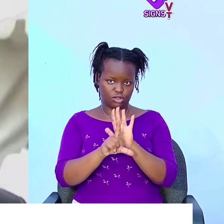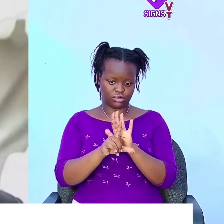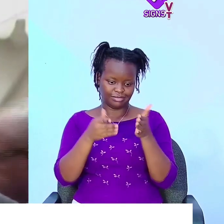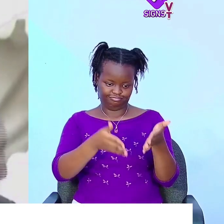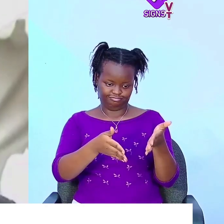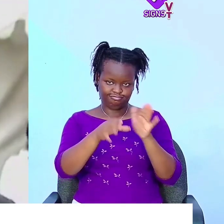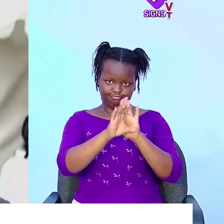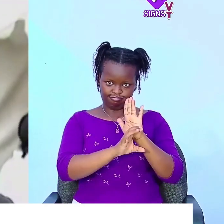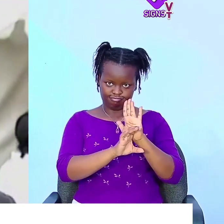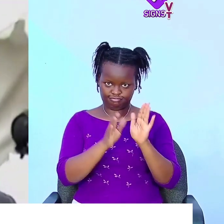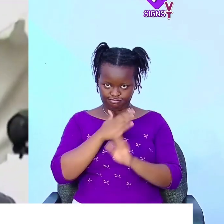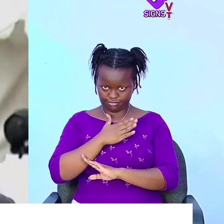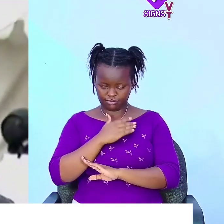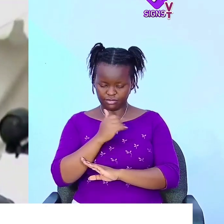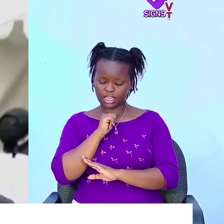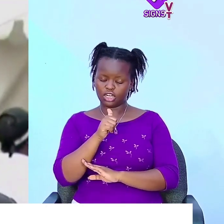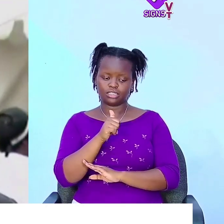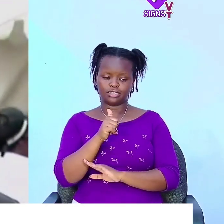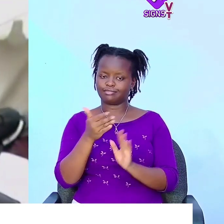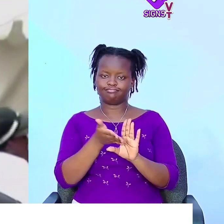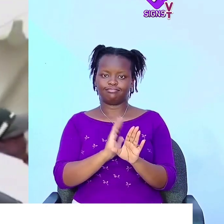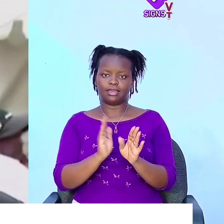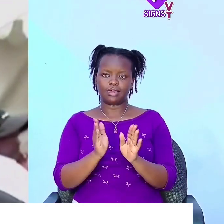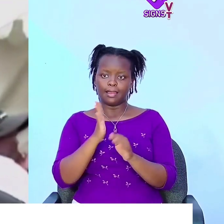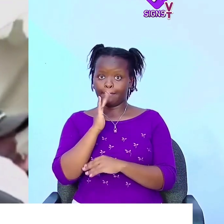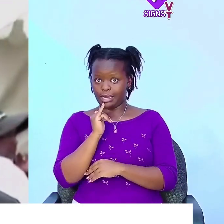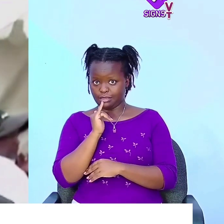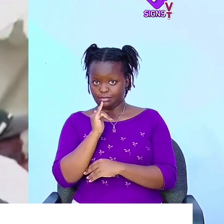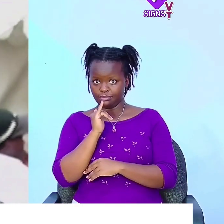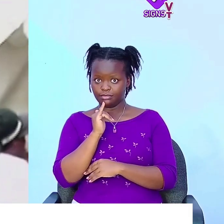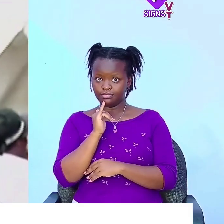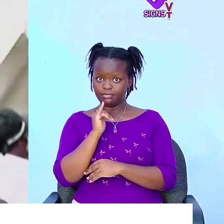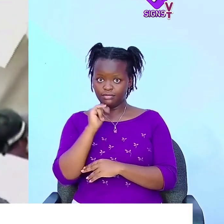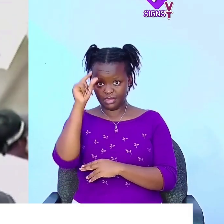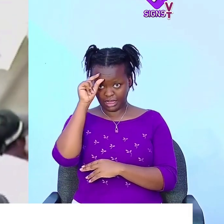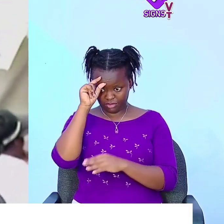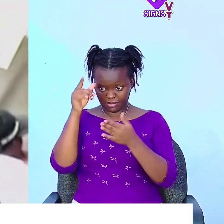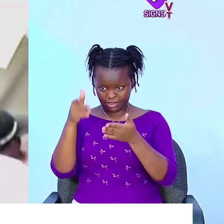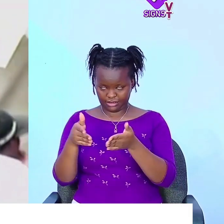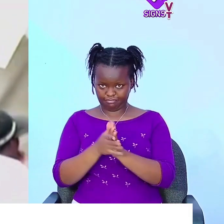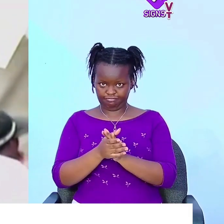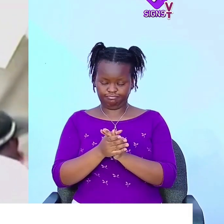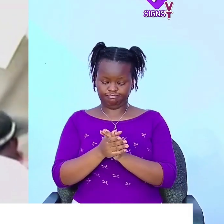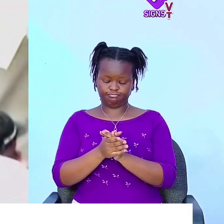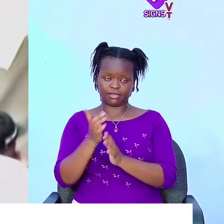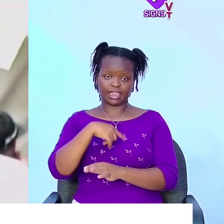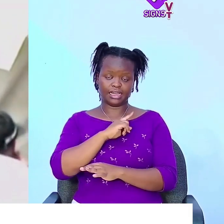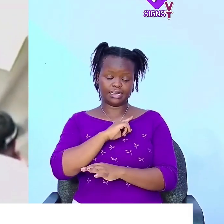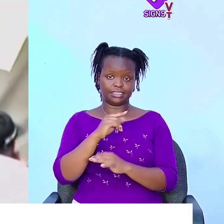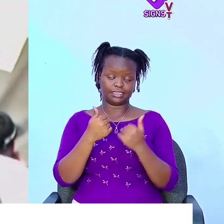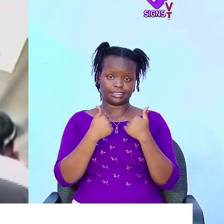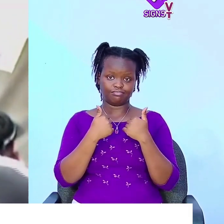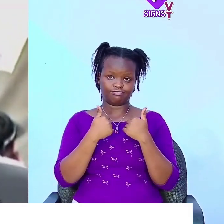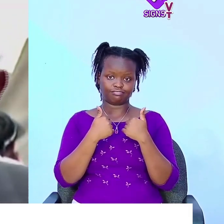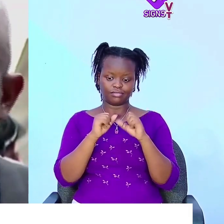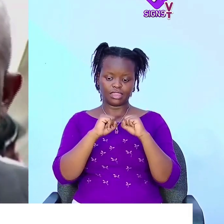Constitution are not taken away by the regime that is in power. So we really take this